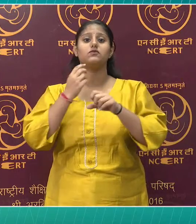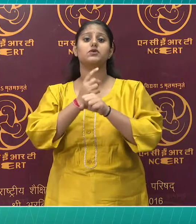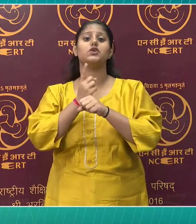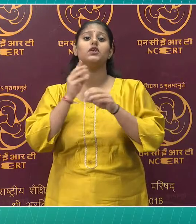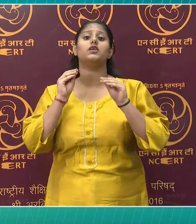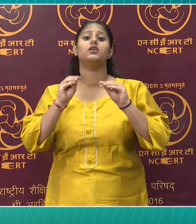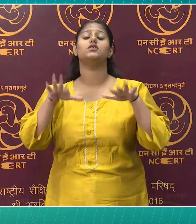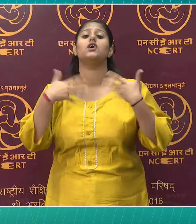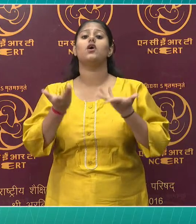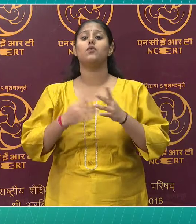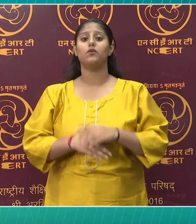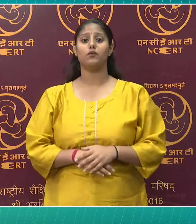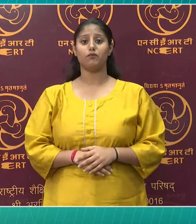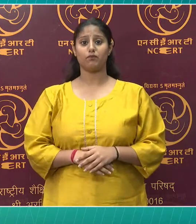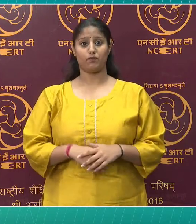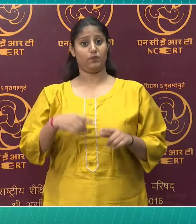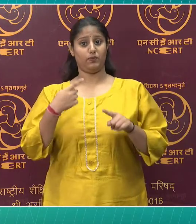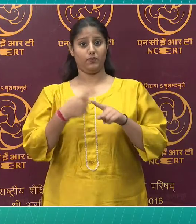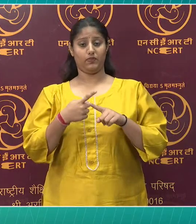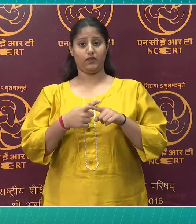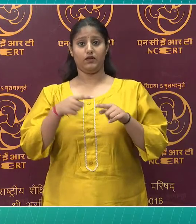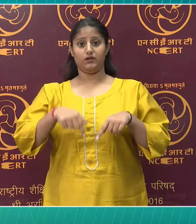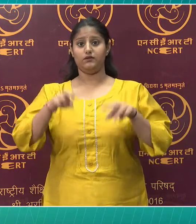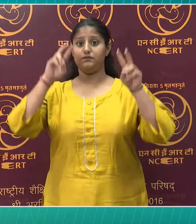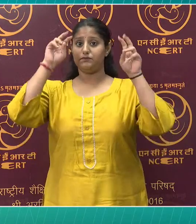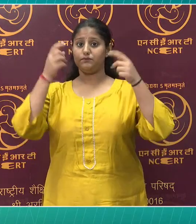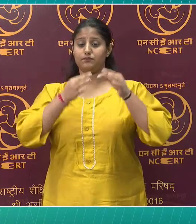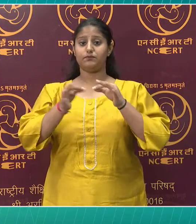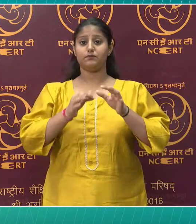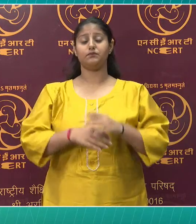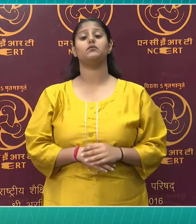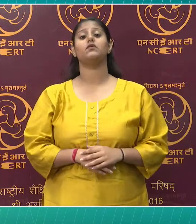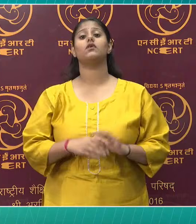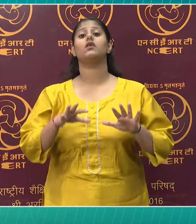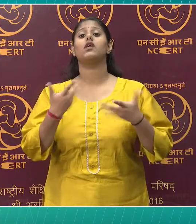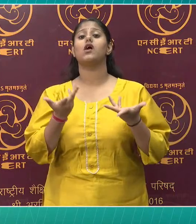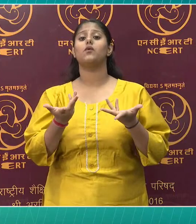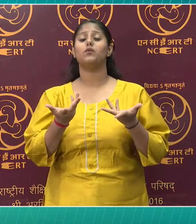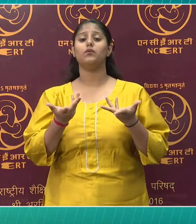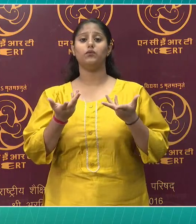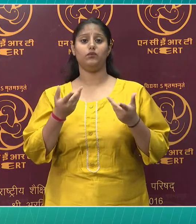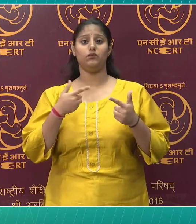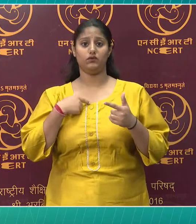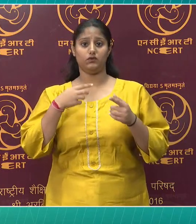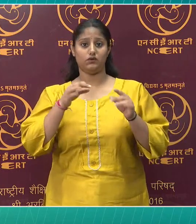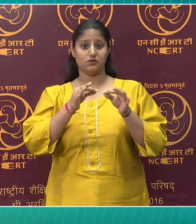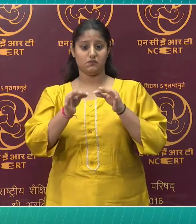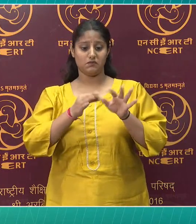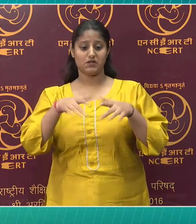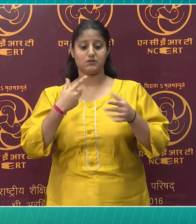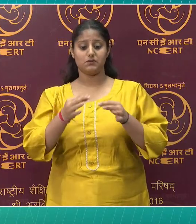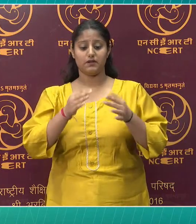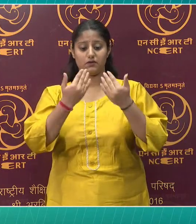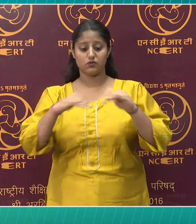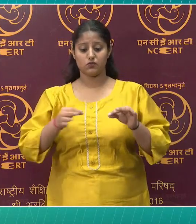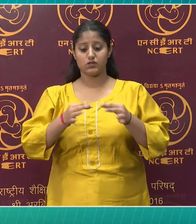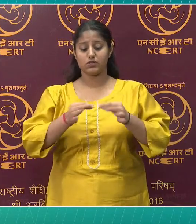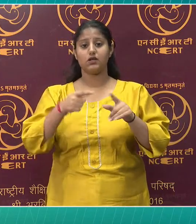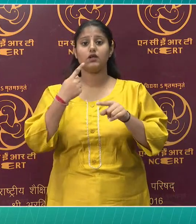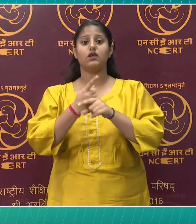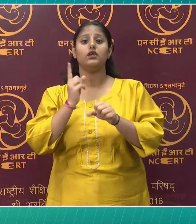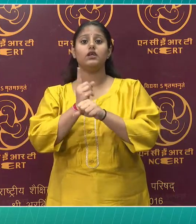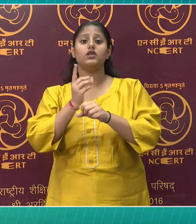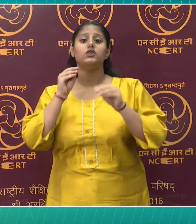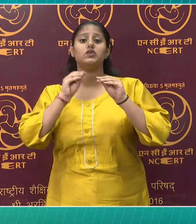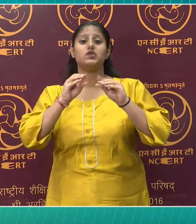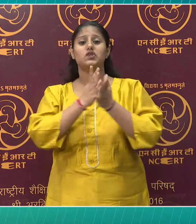teaching. And today we are going to talk about how are we going to transform the teaching